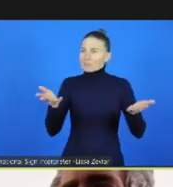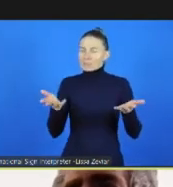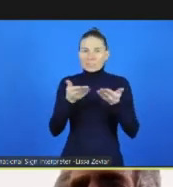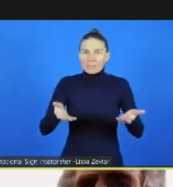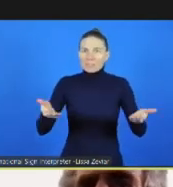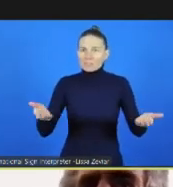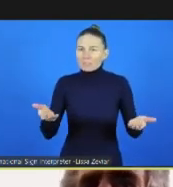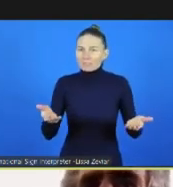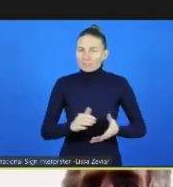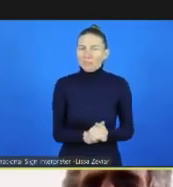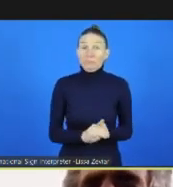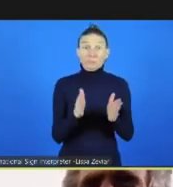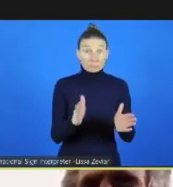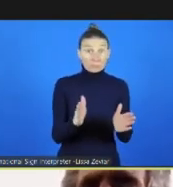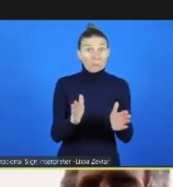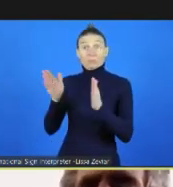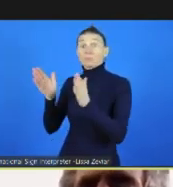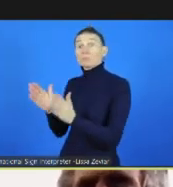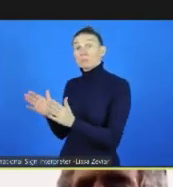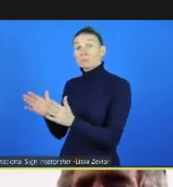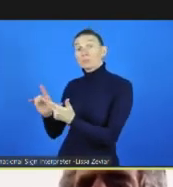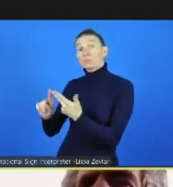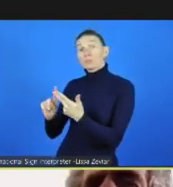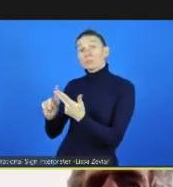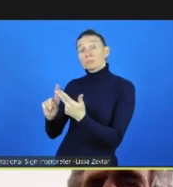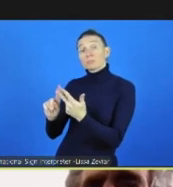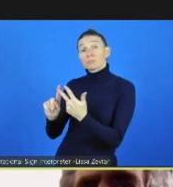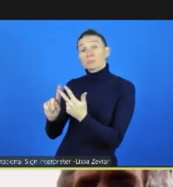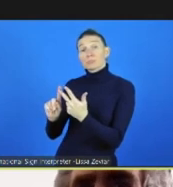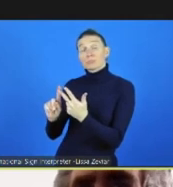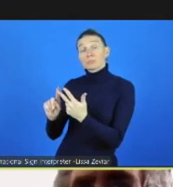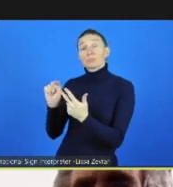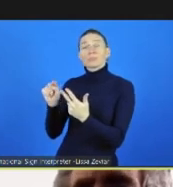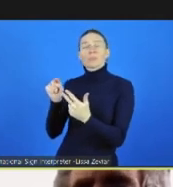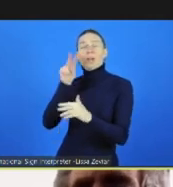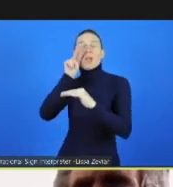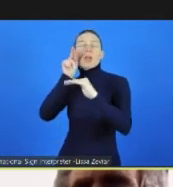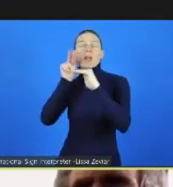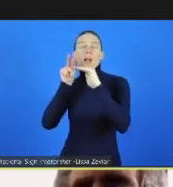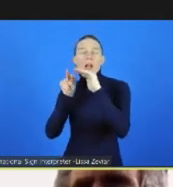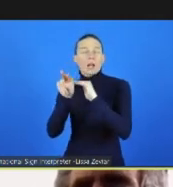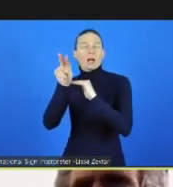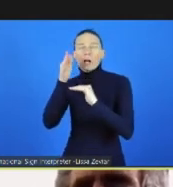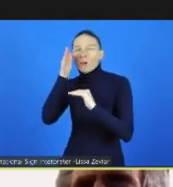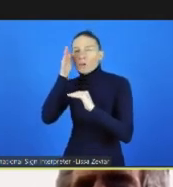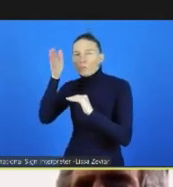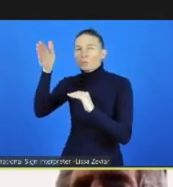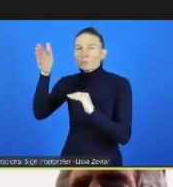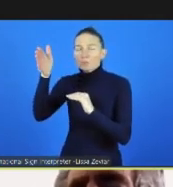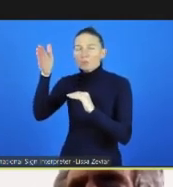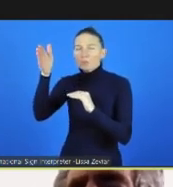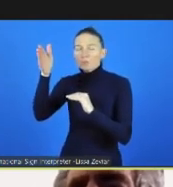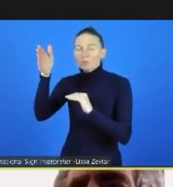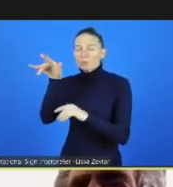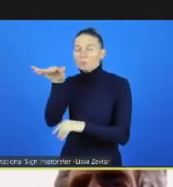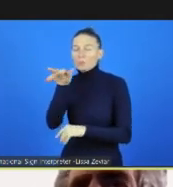then thirdly, there's a glimpse of the future. Those areas that